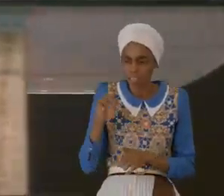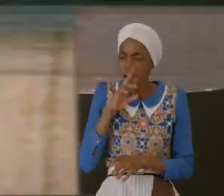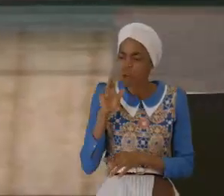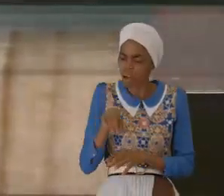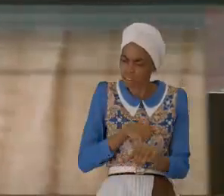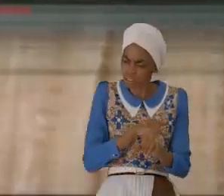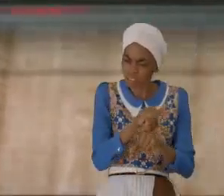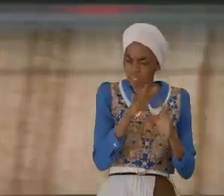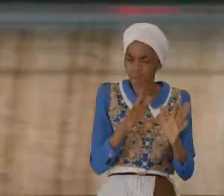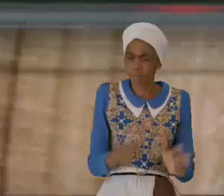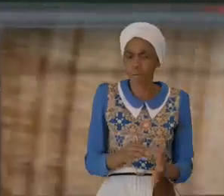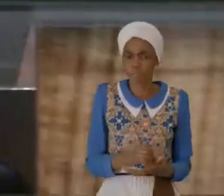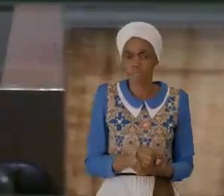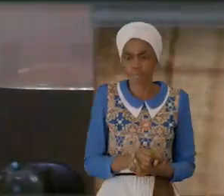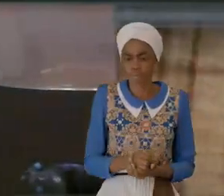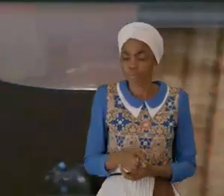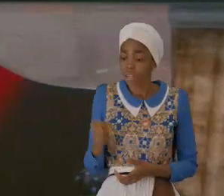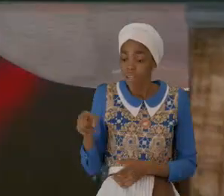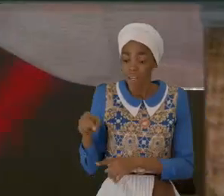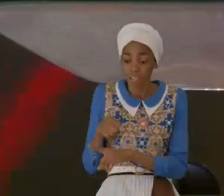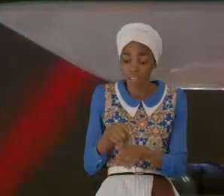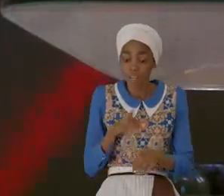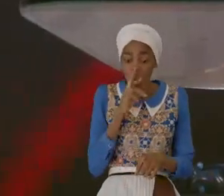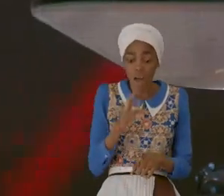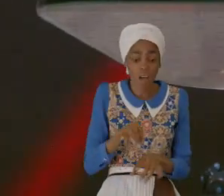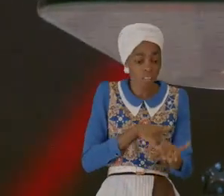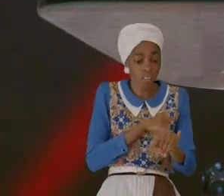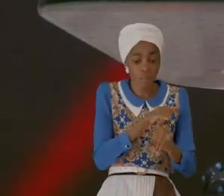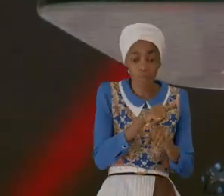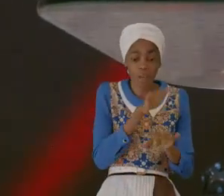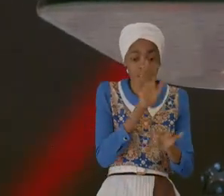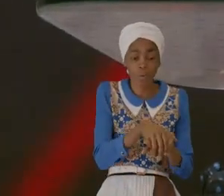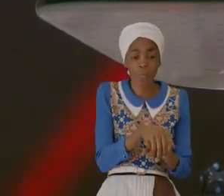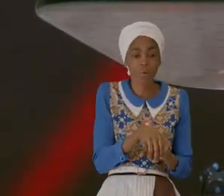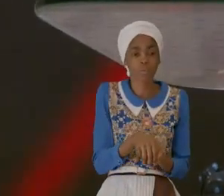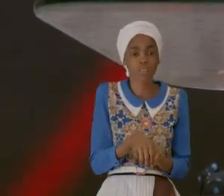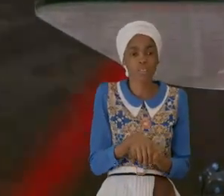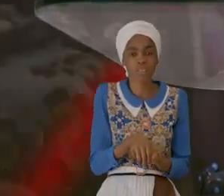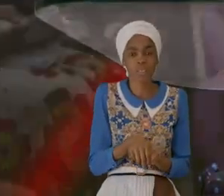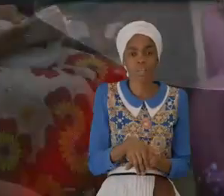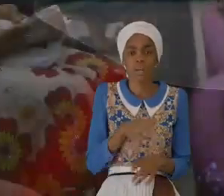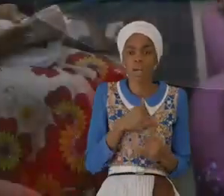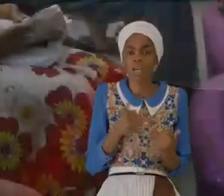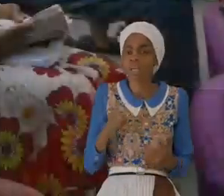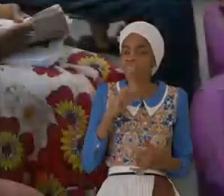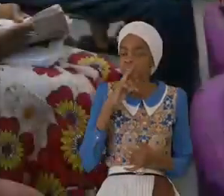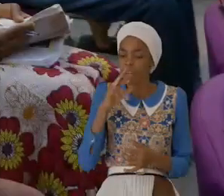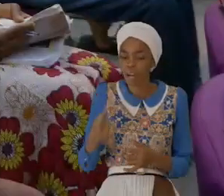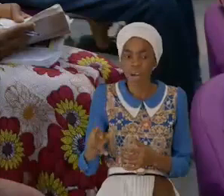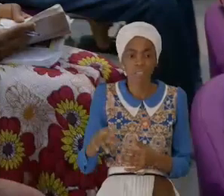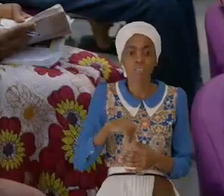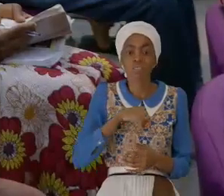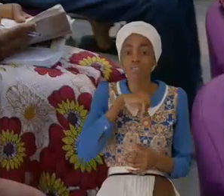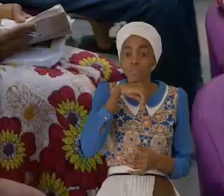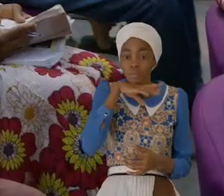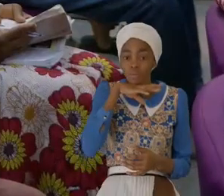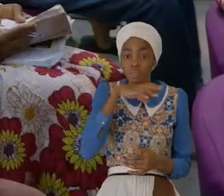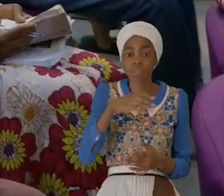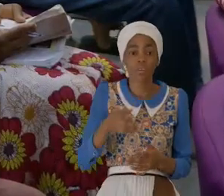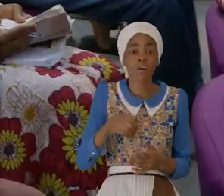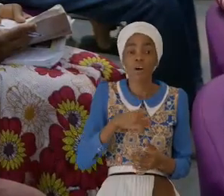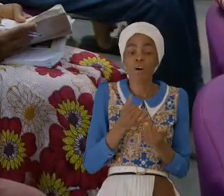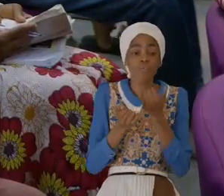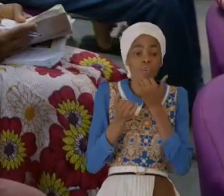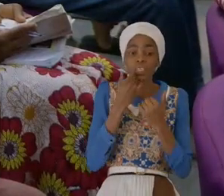serpents, they were hypocrites. Ye serpents, they were the perpetrators of false doctrine.